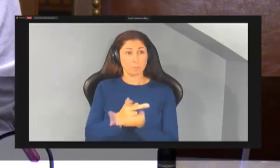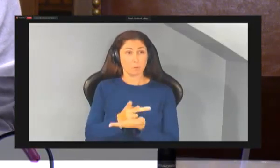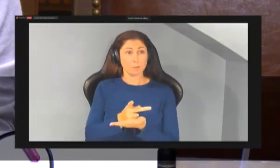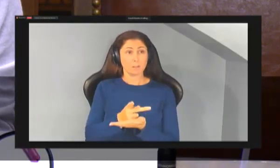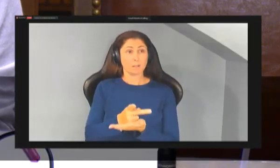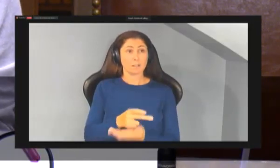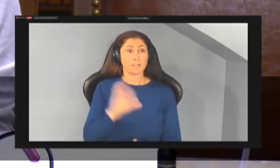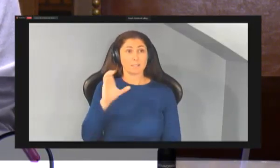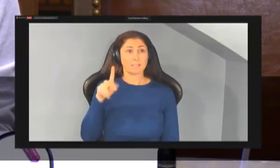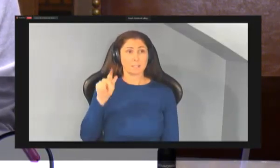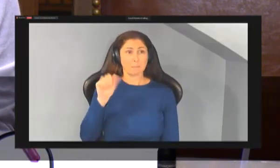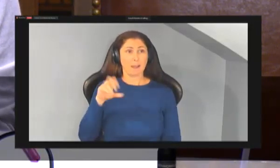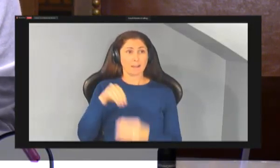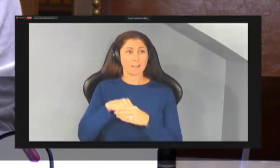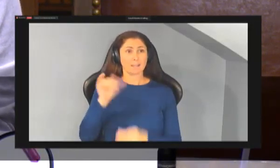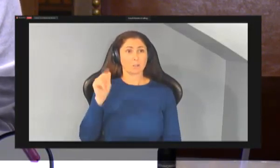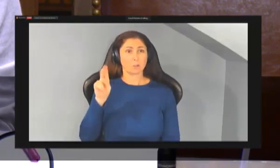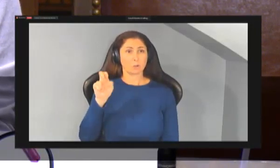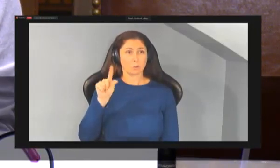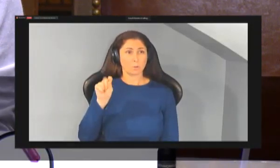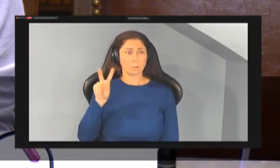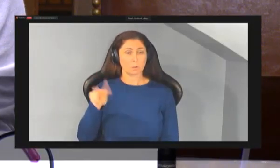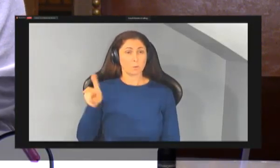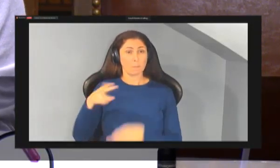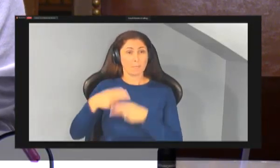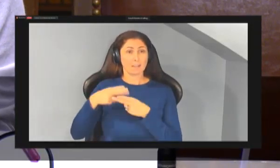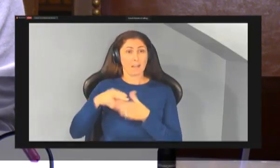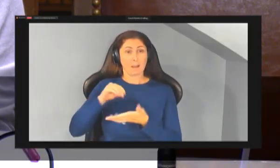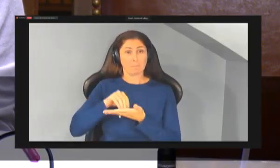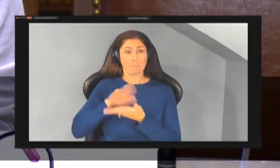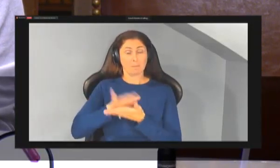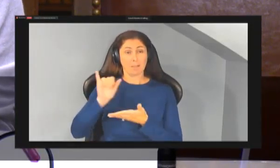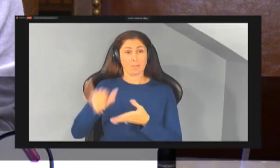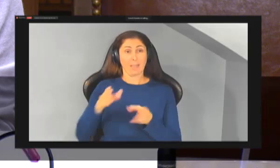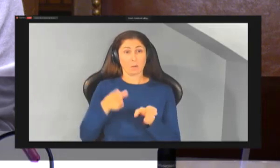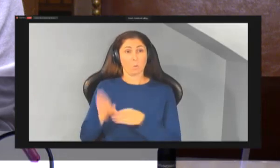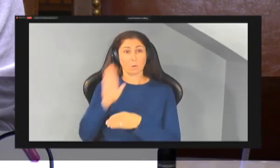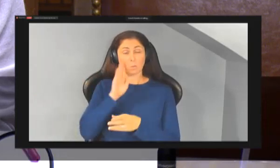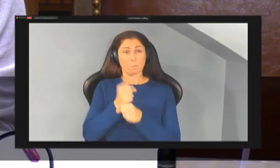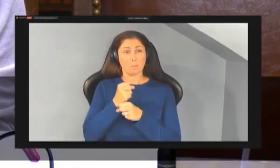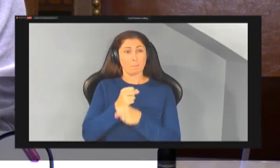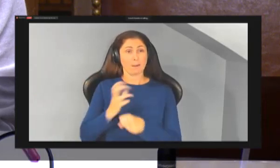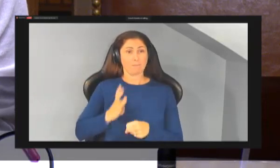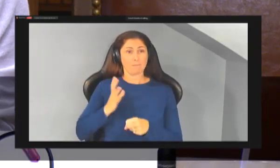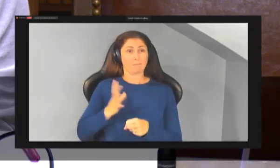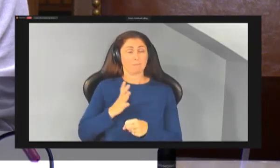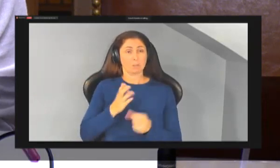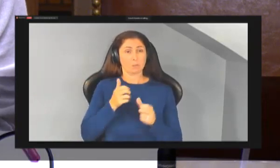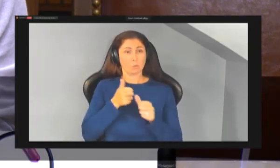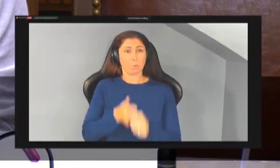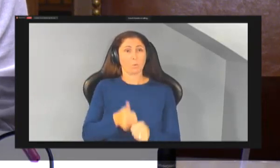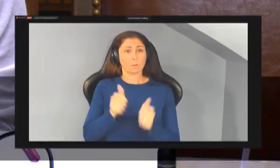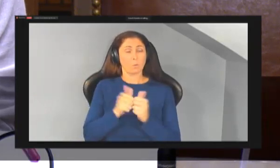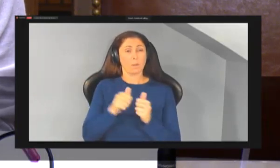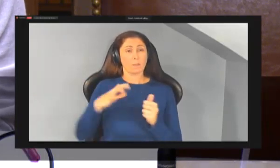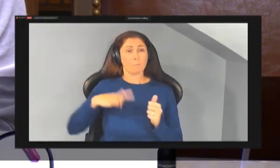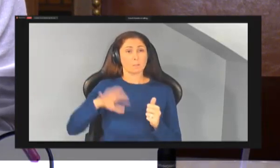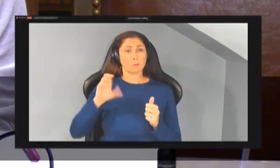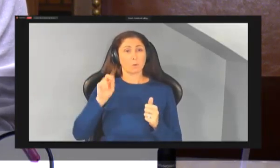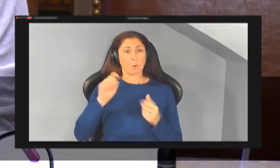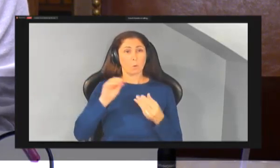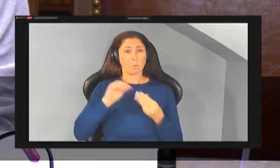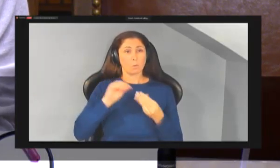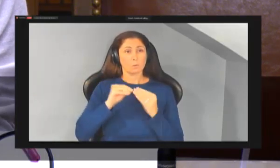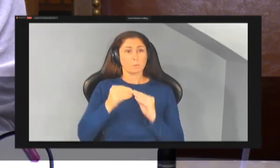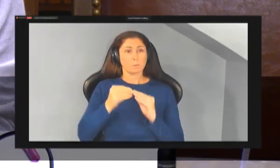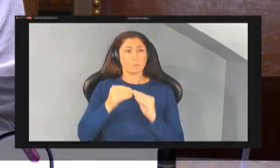CPAC in June 2022. The name listed in this ordinance shall be made official in accordance with the Pittsburgh Code, Title IV, Public